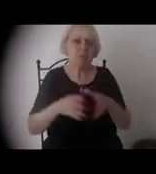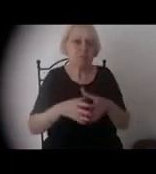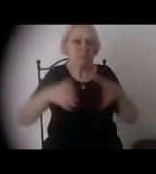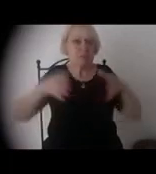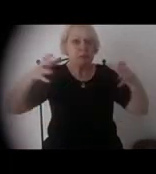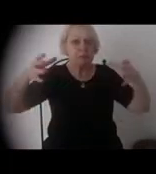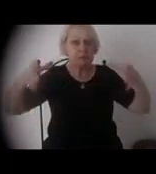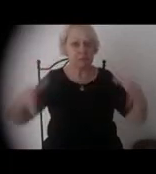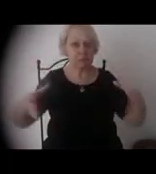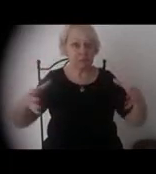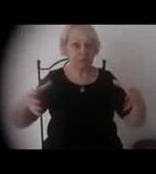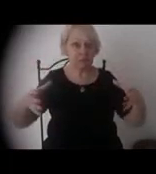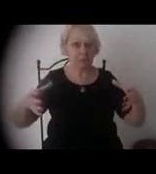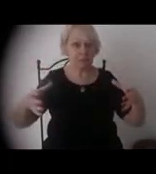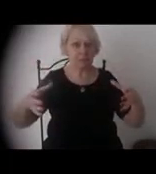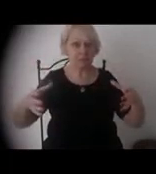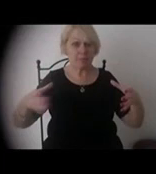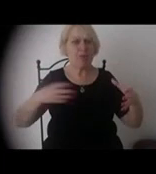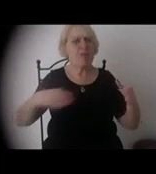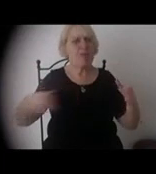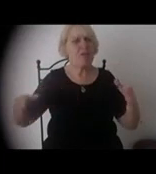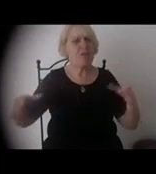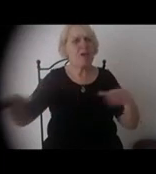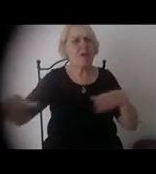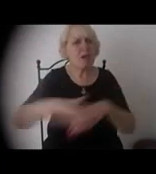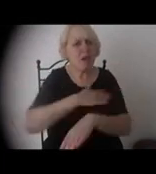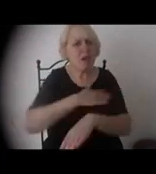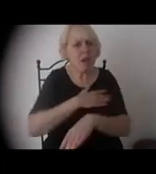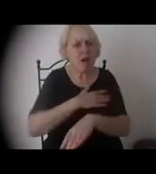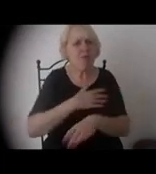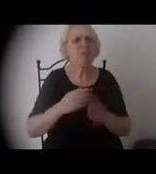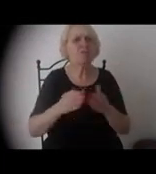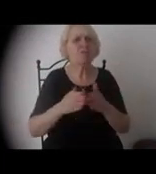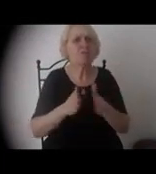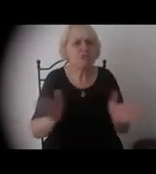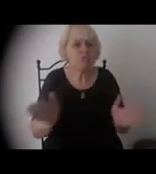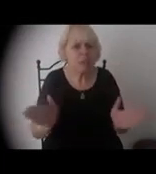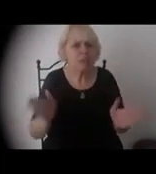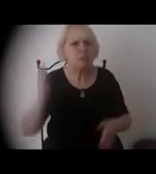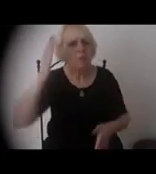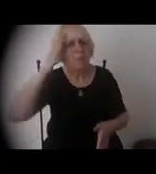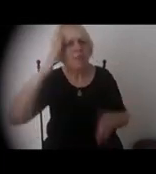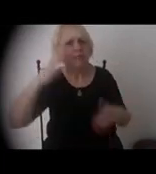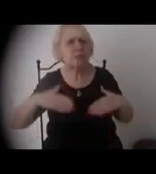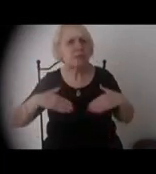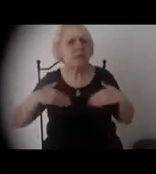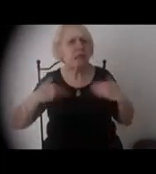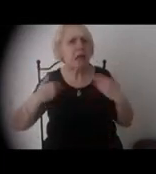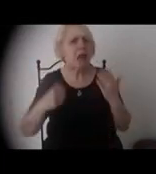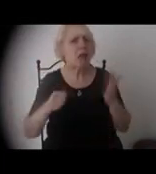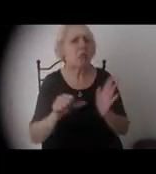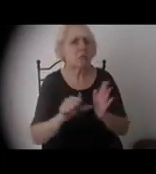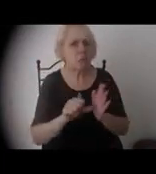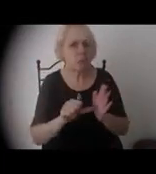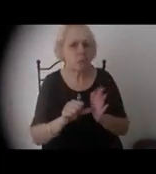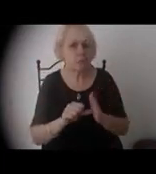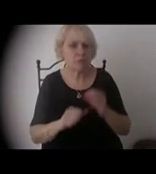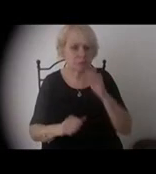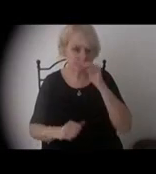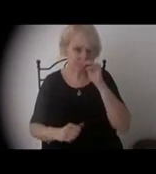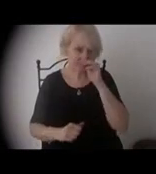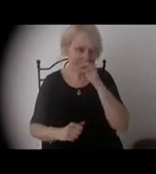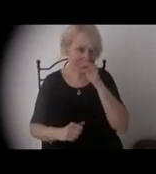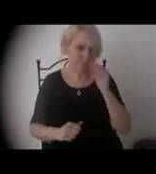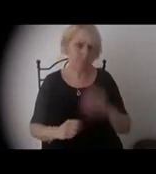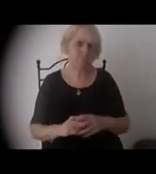generic team which really covers the range of common mental health problems in children and young people.